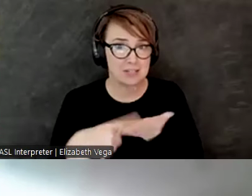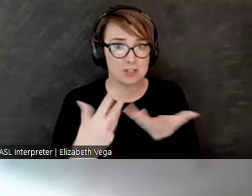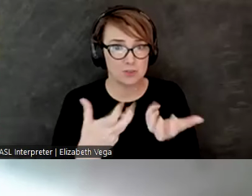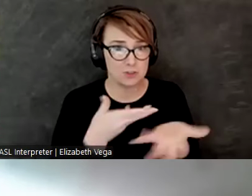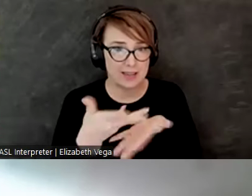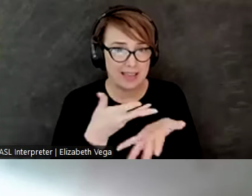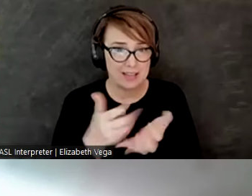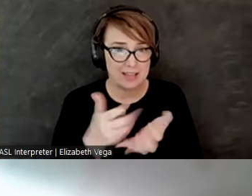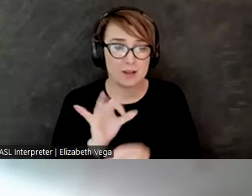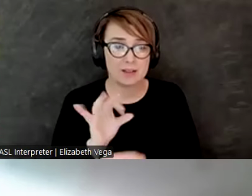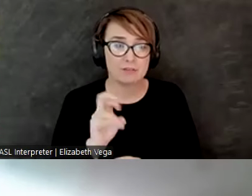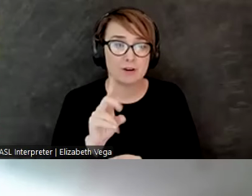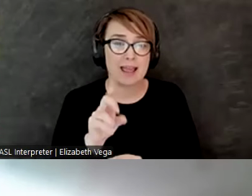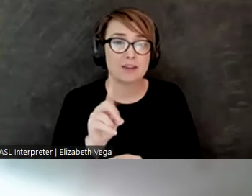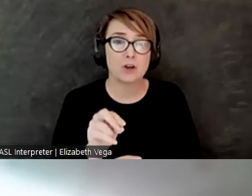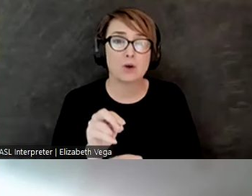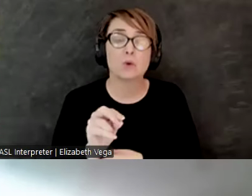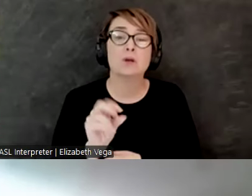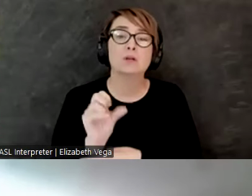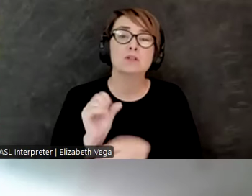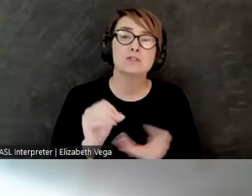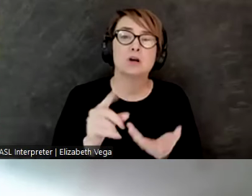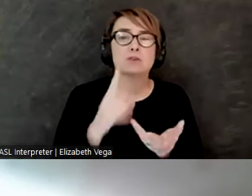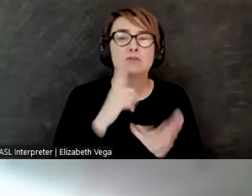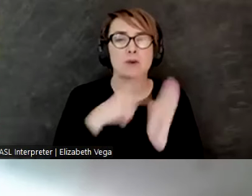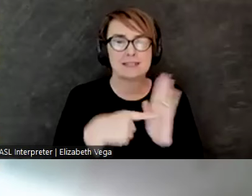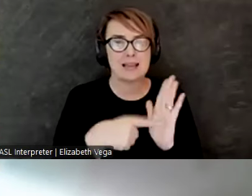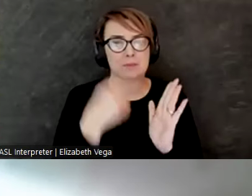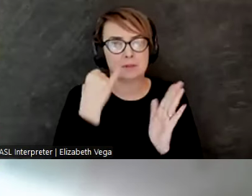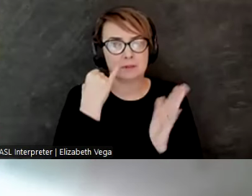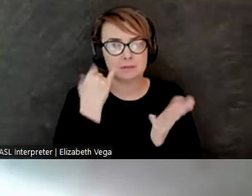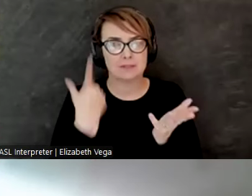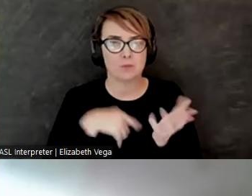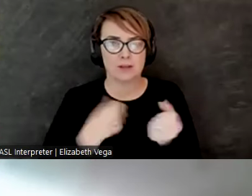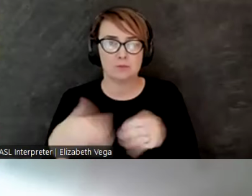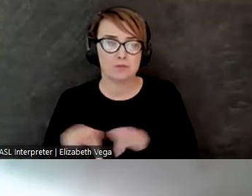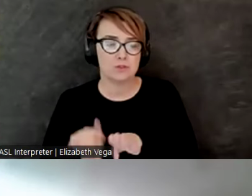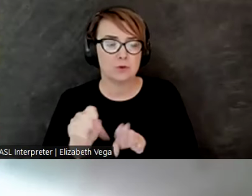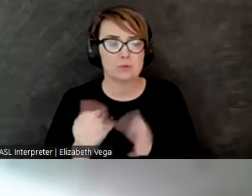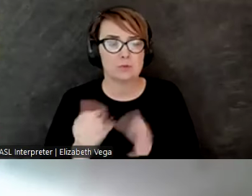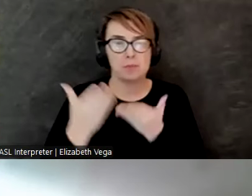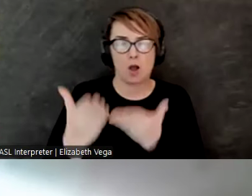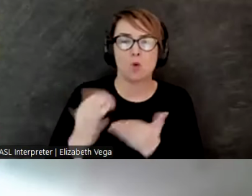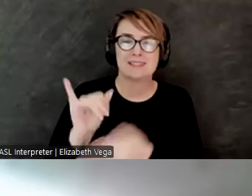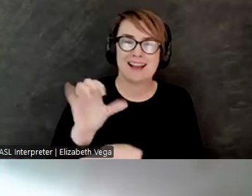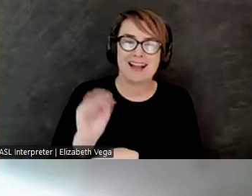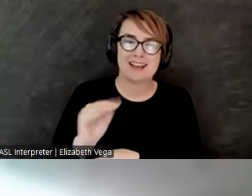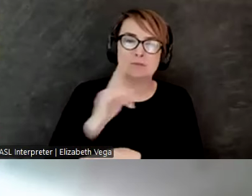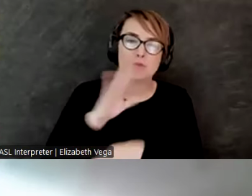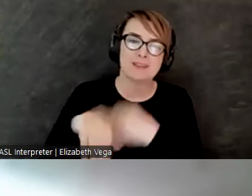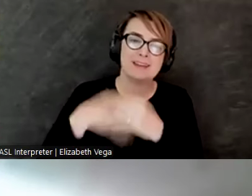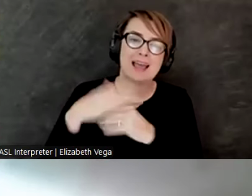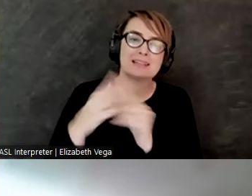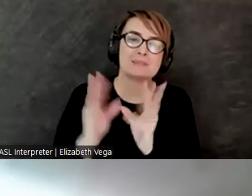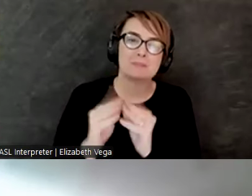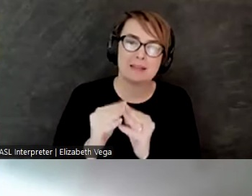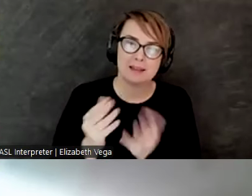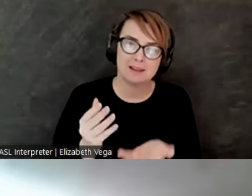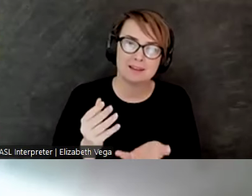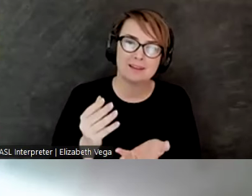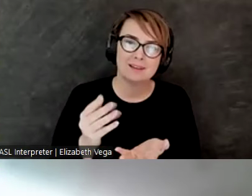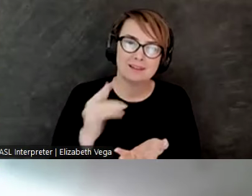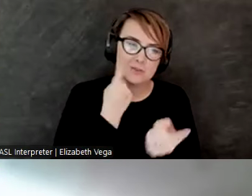could propose an agenda item for the next meeting, you know, along the lines that you just described. So, I mean, that process wise, that's, I